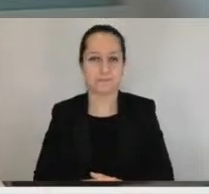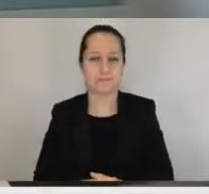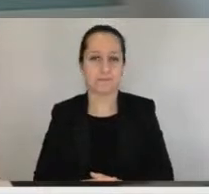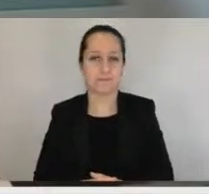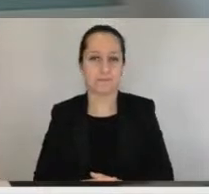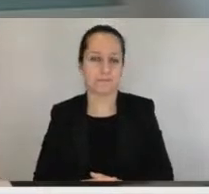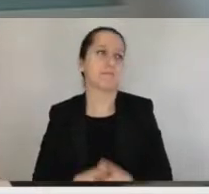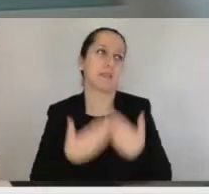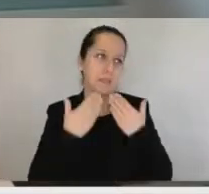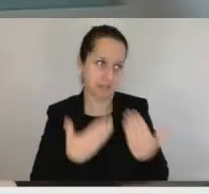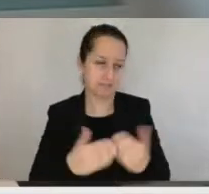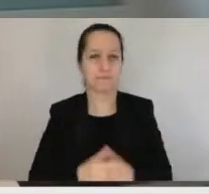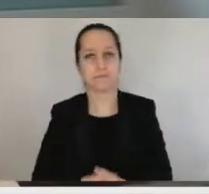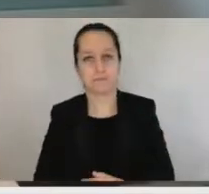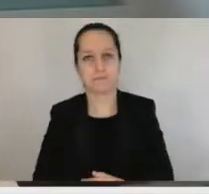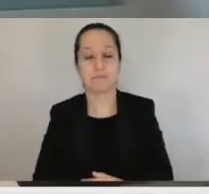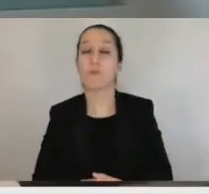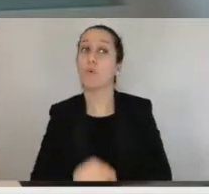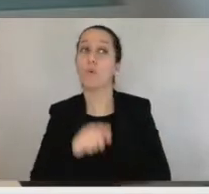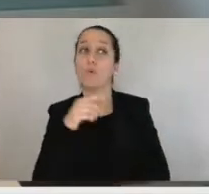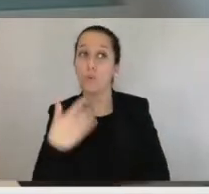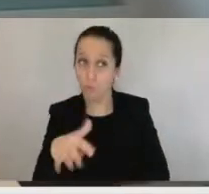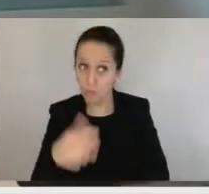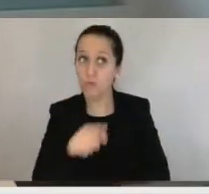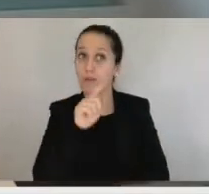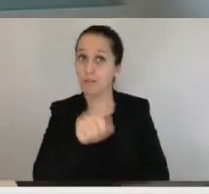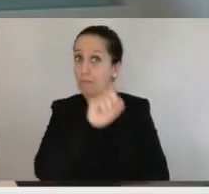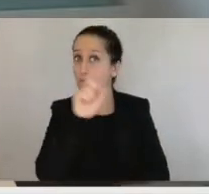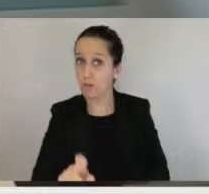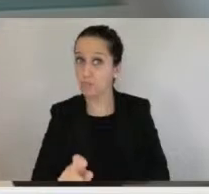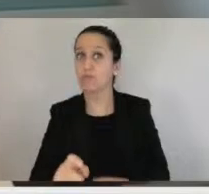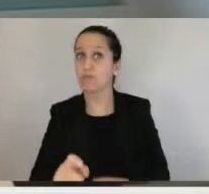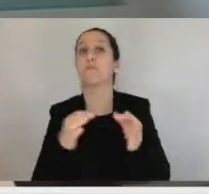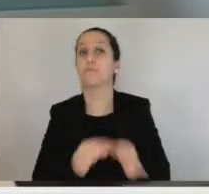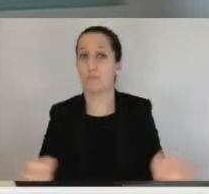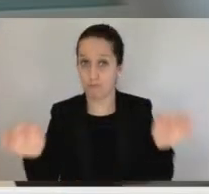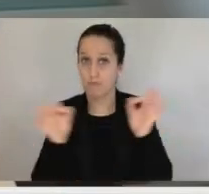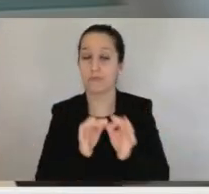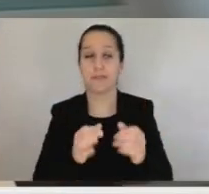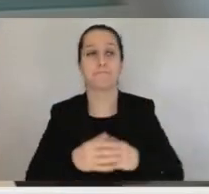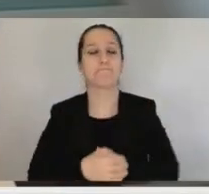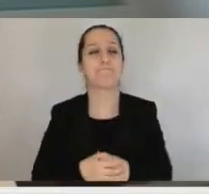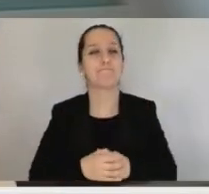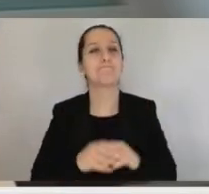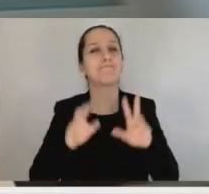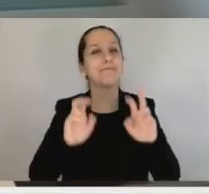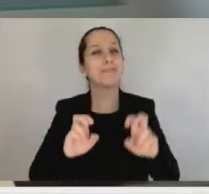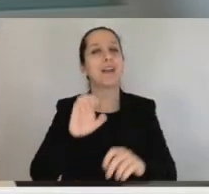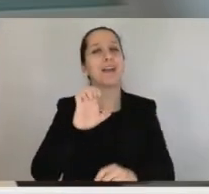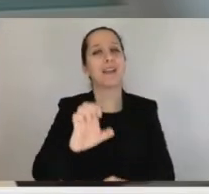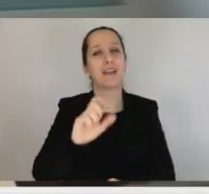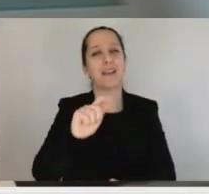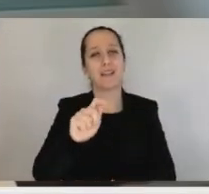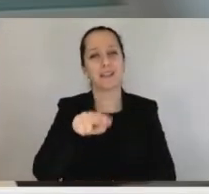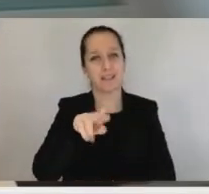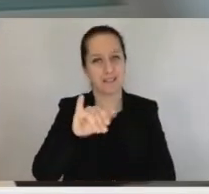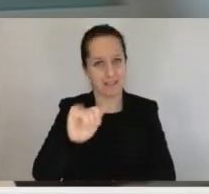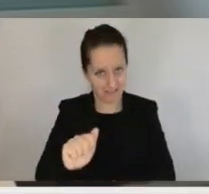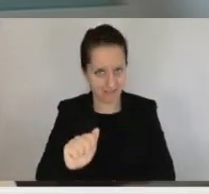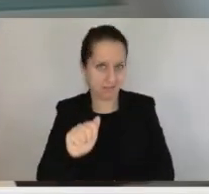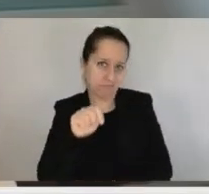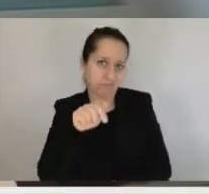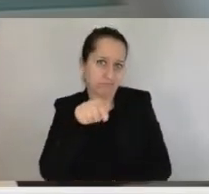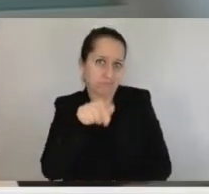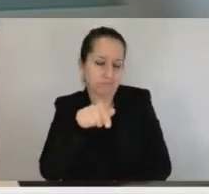questions. The question of ethnicity, I said we have 6 domains of recommendations. We've now